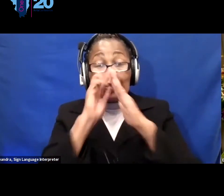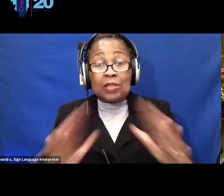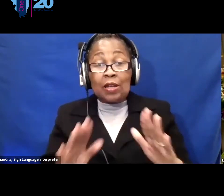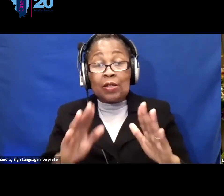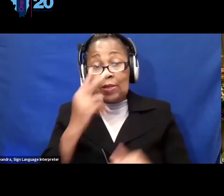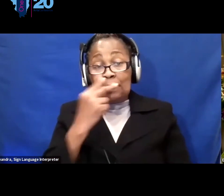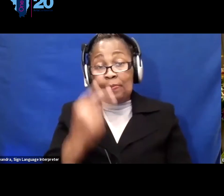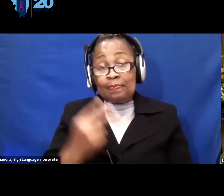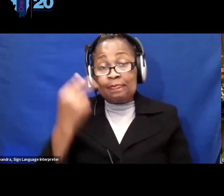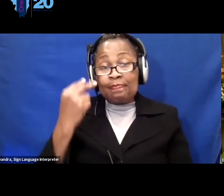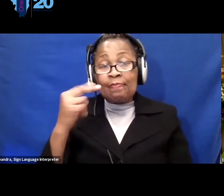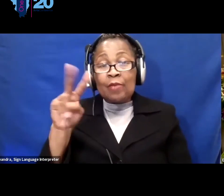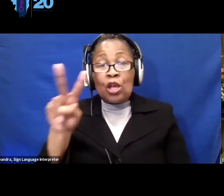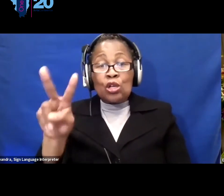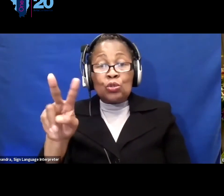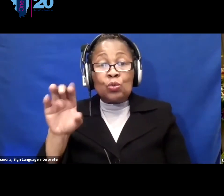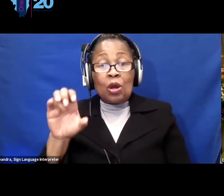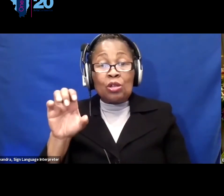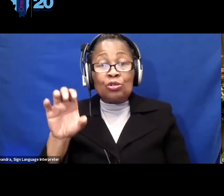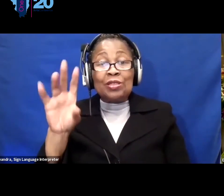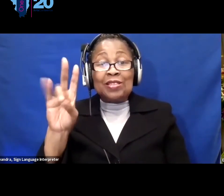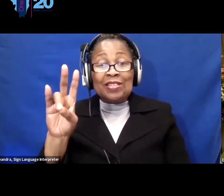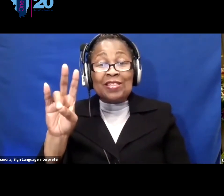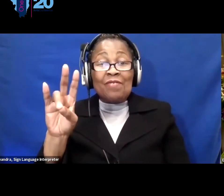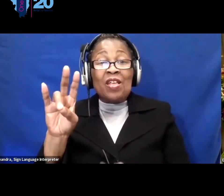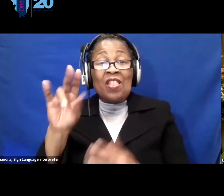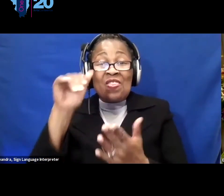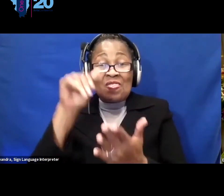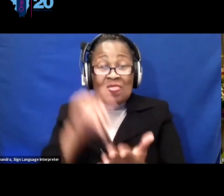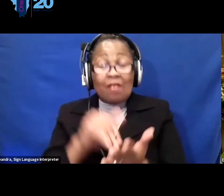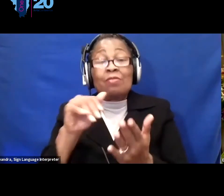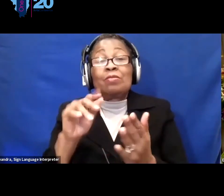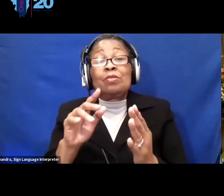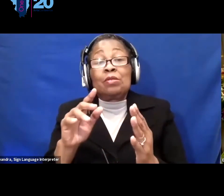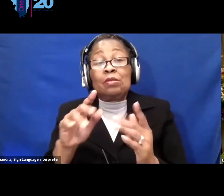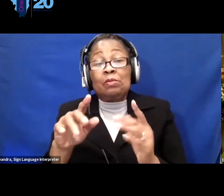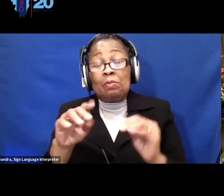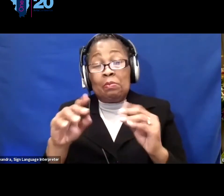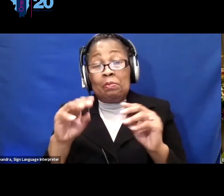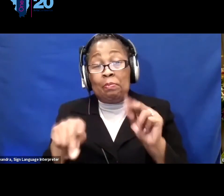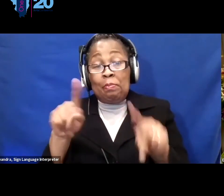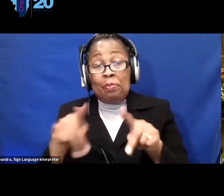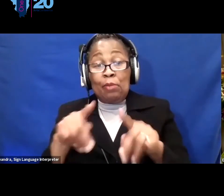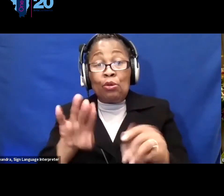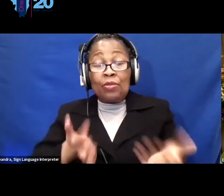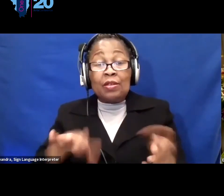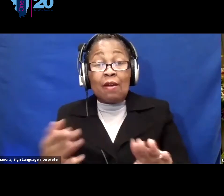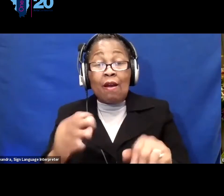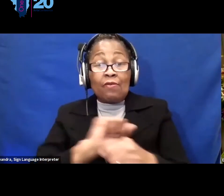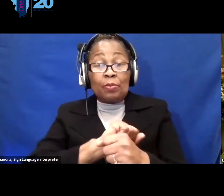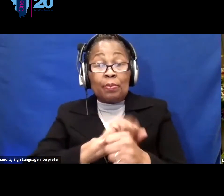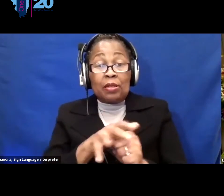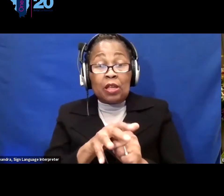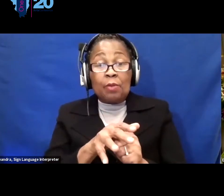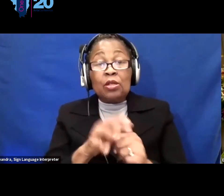and recognition of the 207,000+ Americans who have passed away from the pandemic, and to honor their families and friends